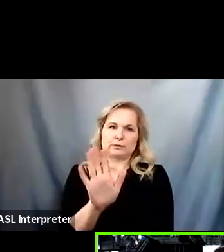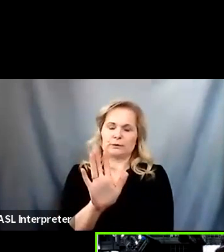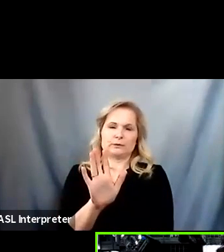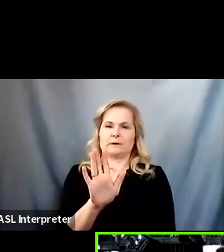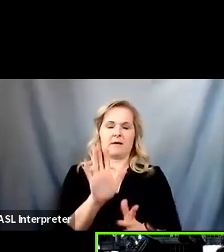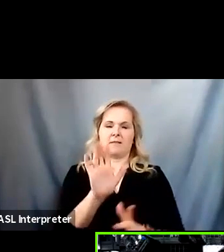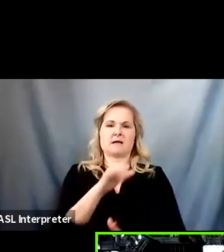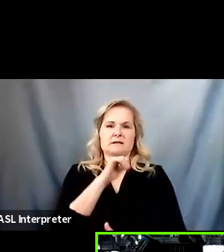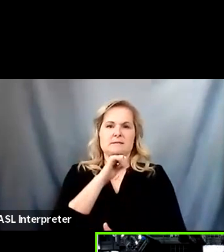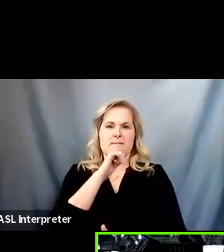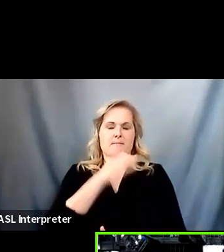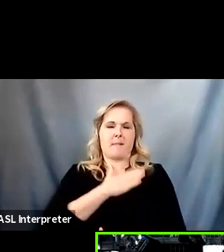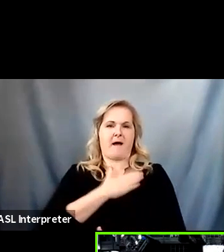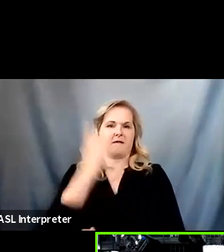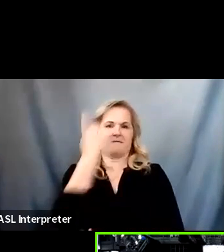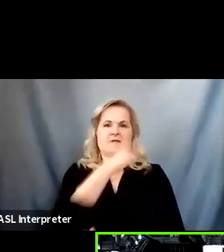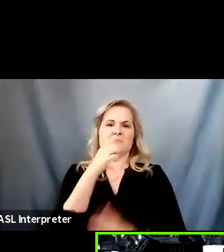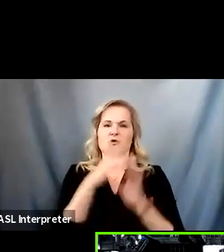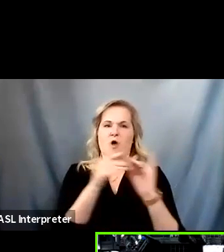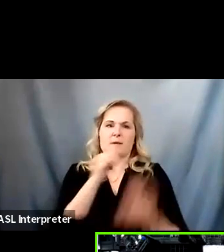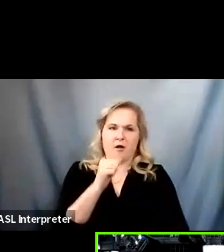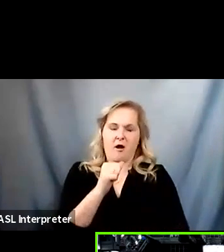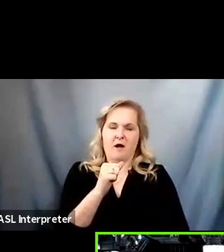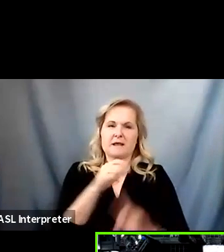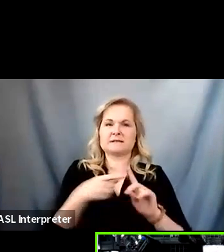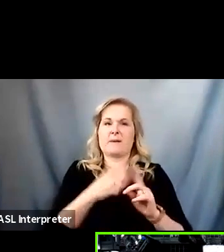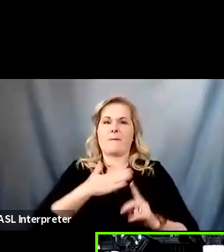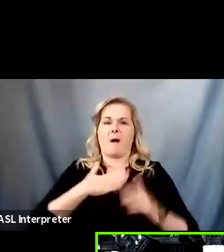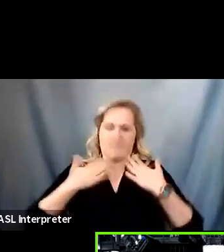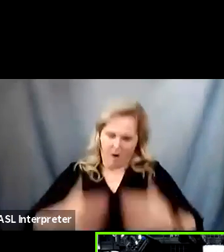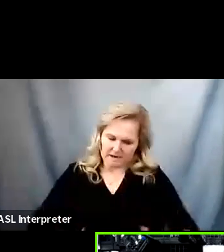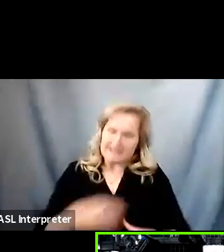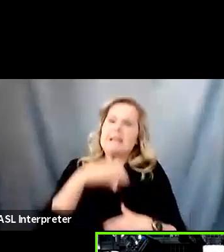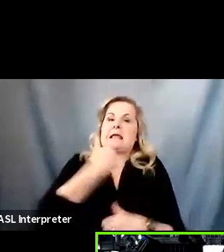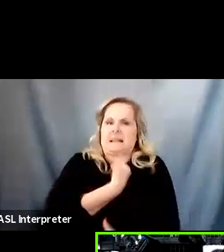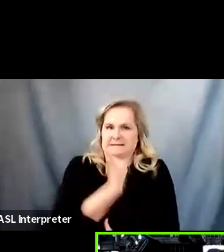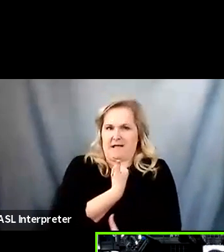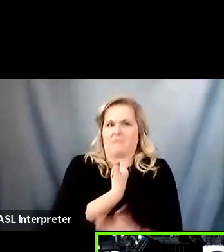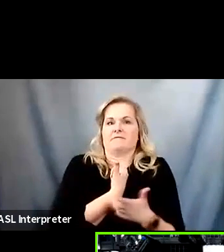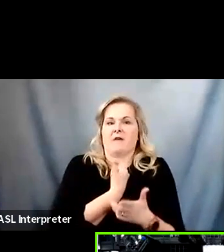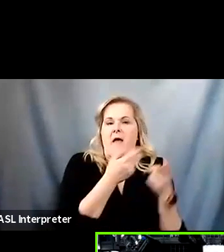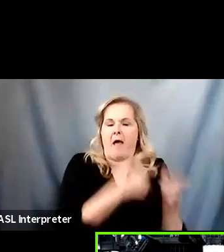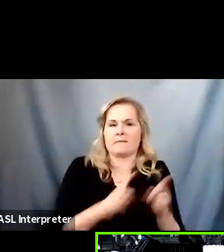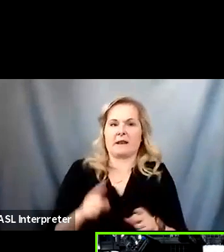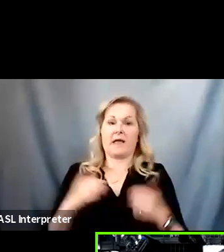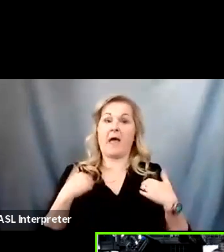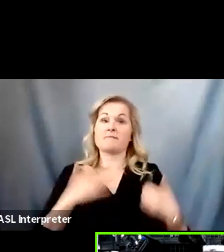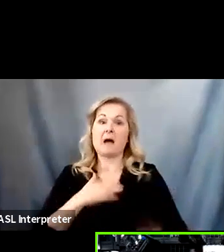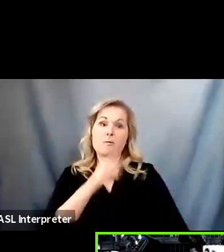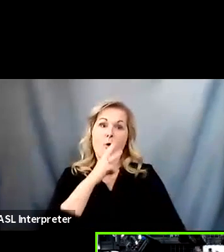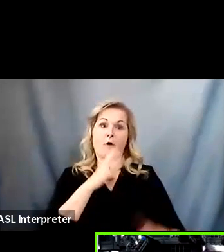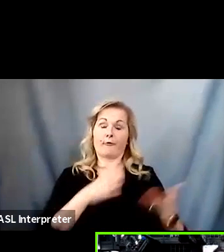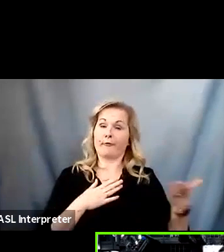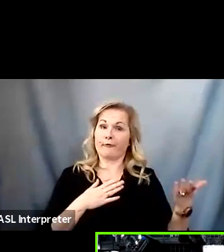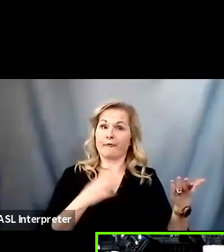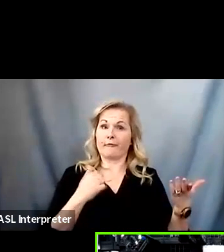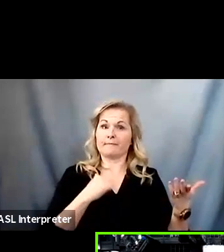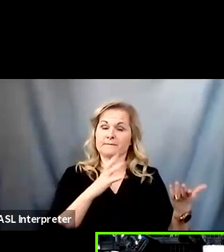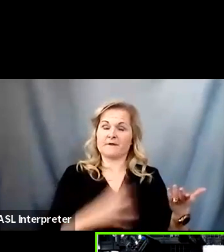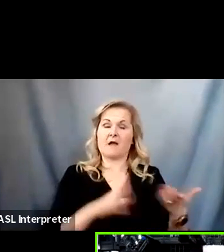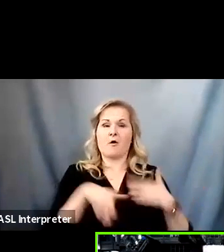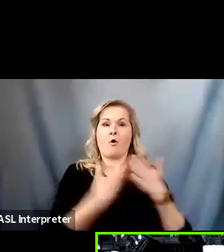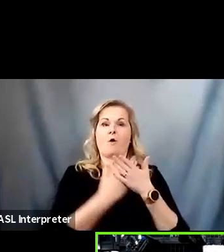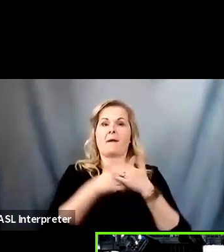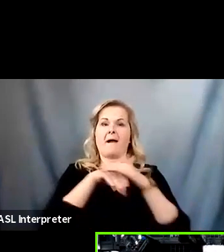on what someone else is saying. It's a comment on what's happening internally. I've got my water. Other than that, all my access